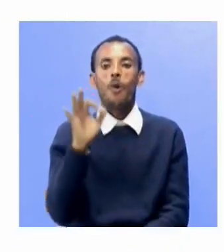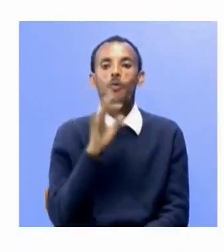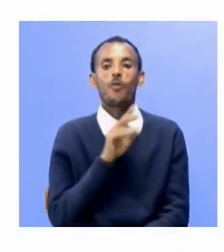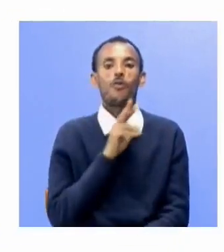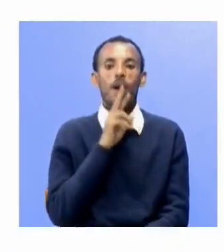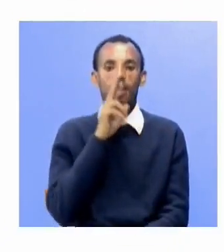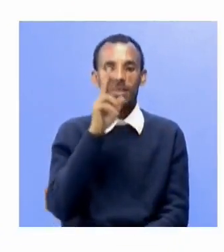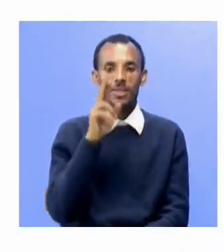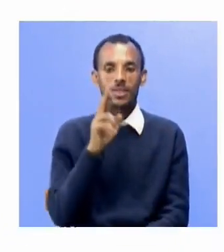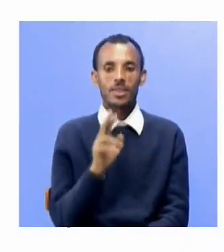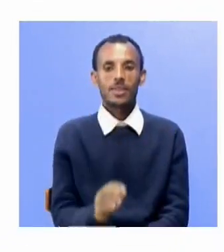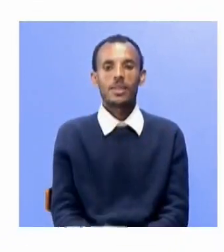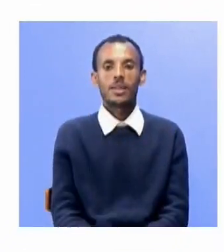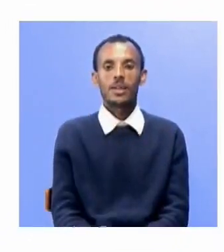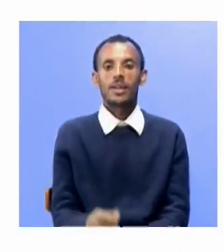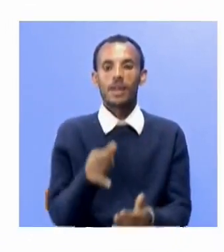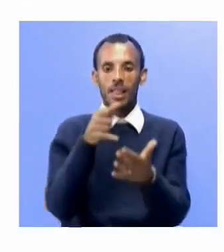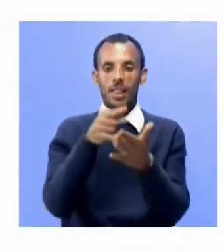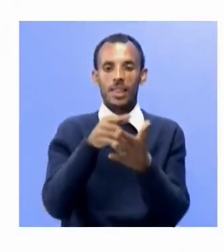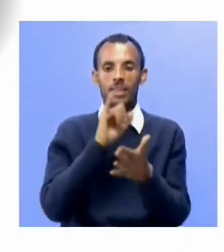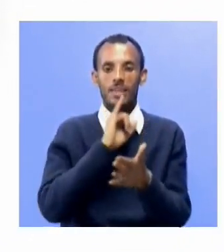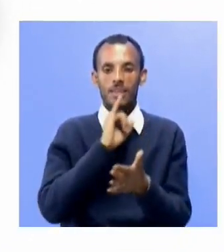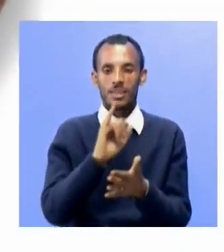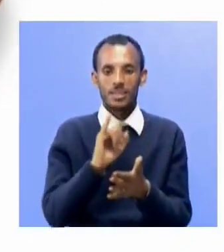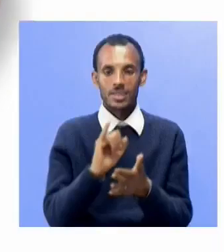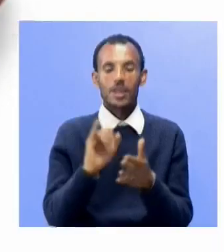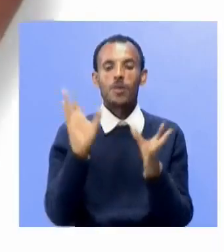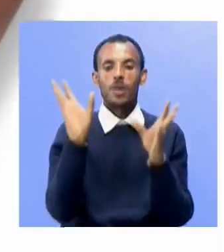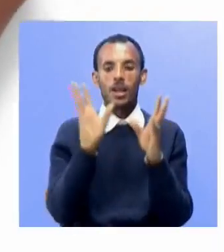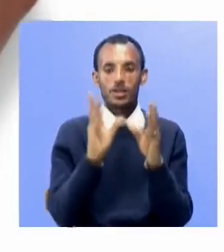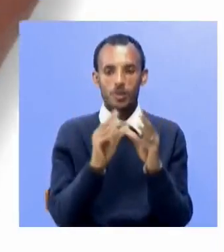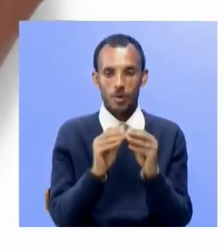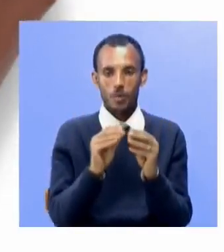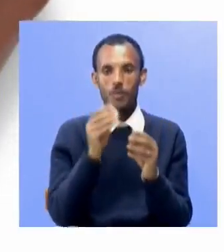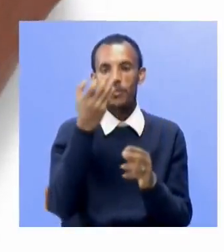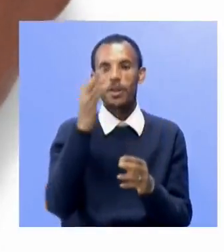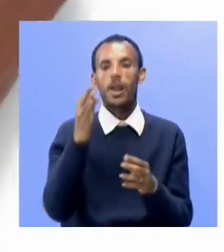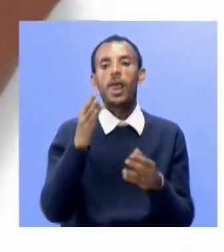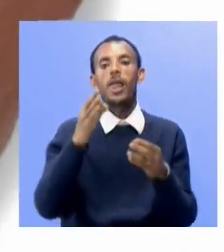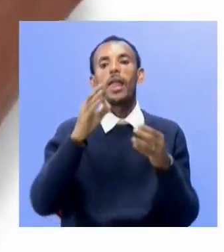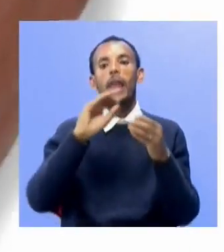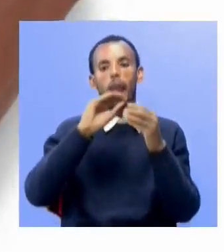facts. It's a collection of numbers,